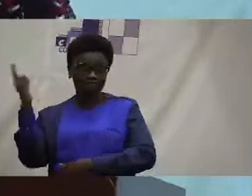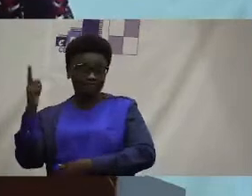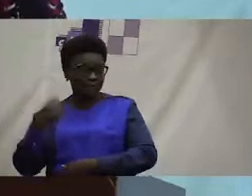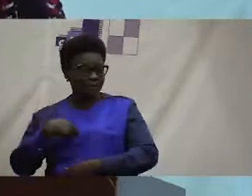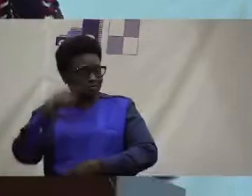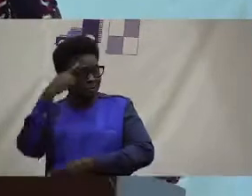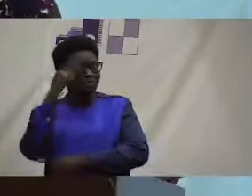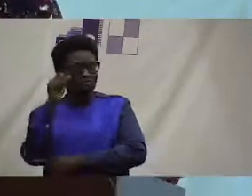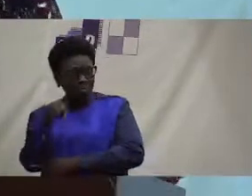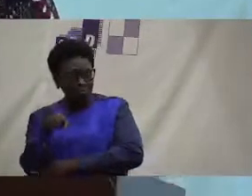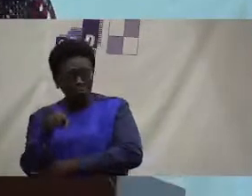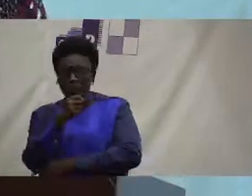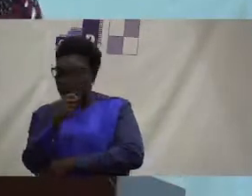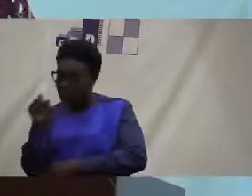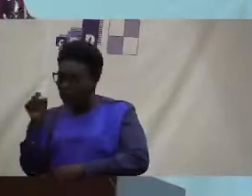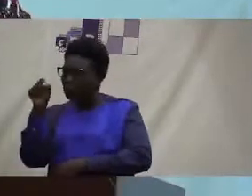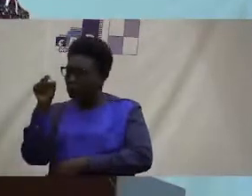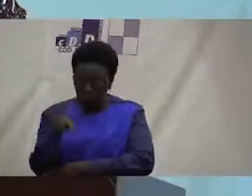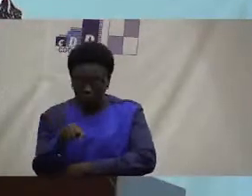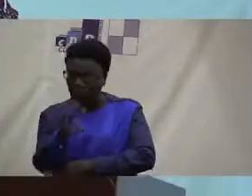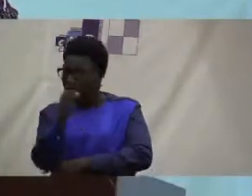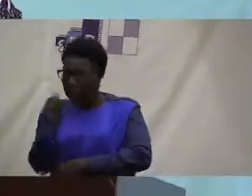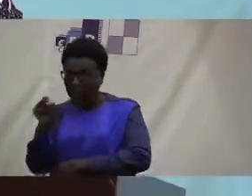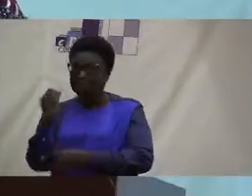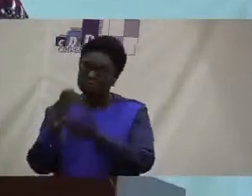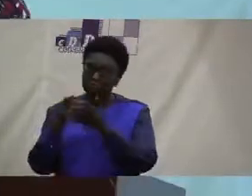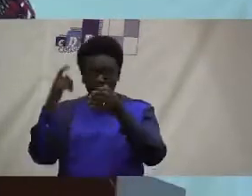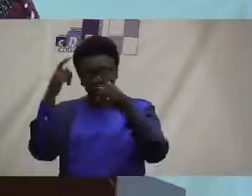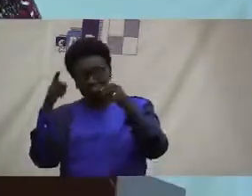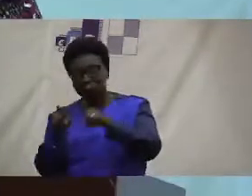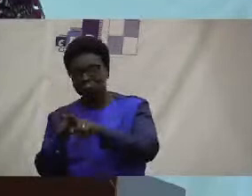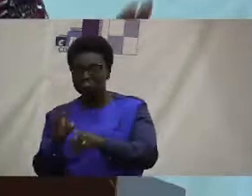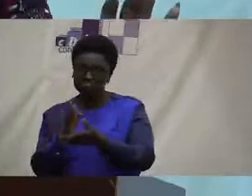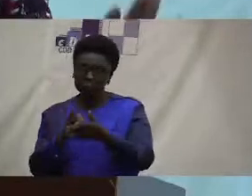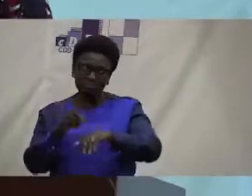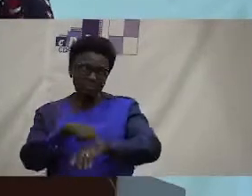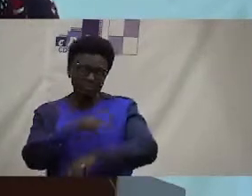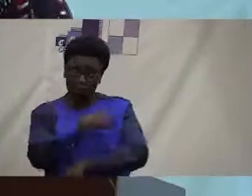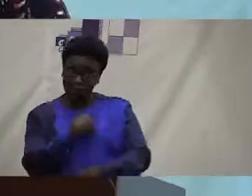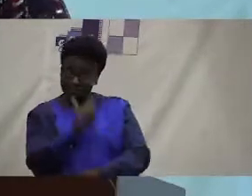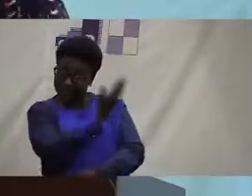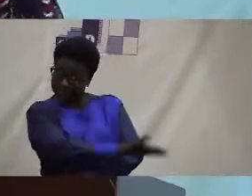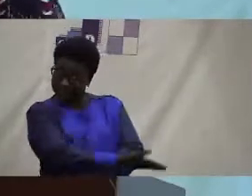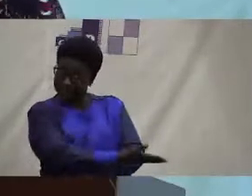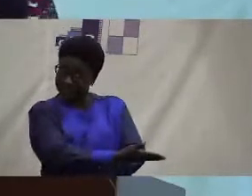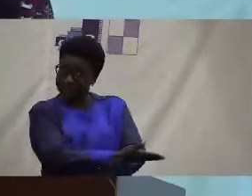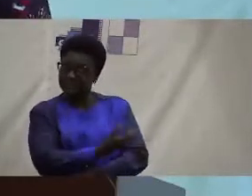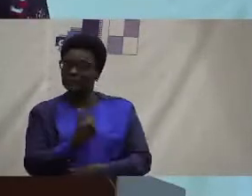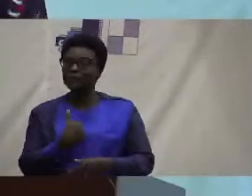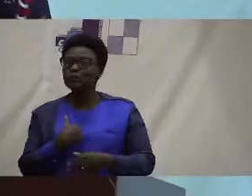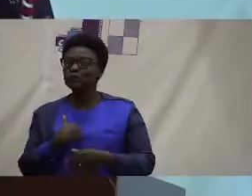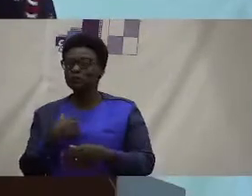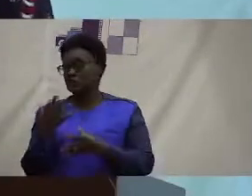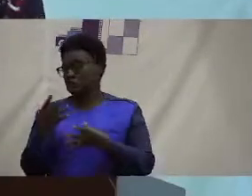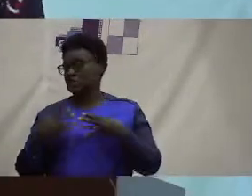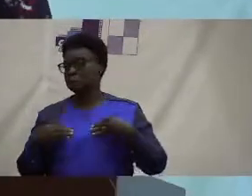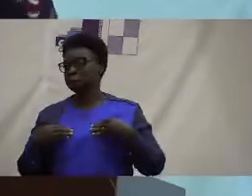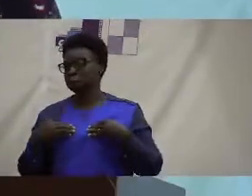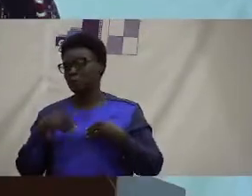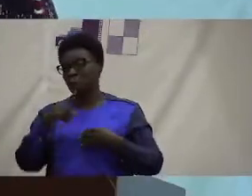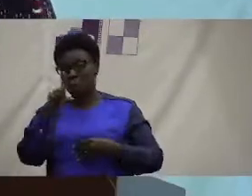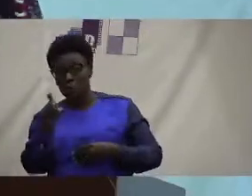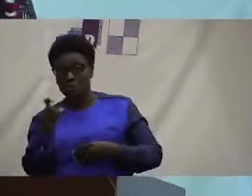in agreement, those who were also disagreeing at some point. She's made herself available. We will take questions,